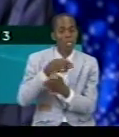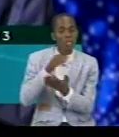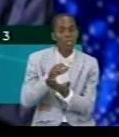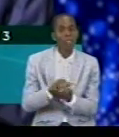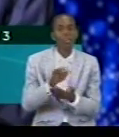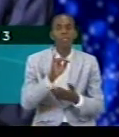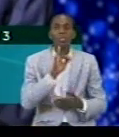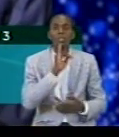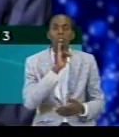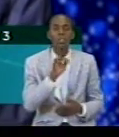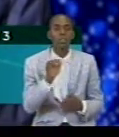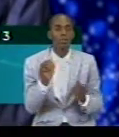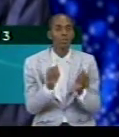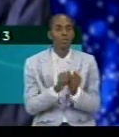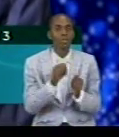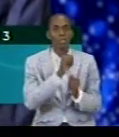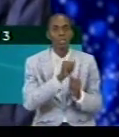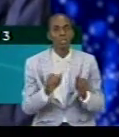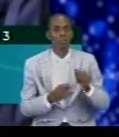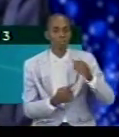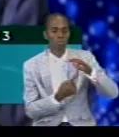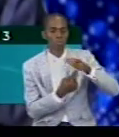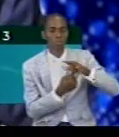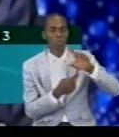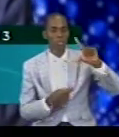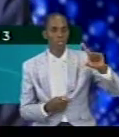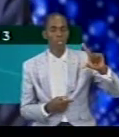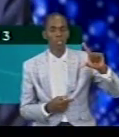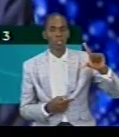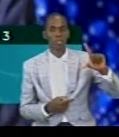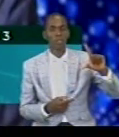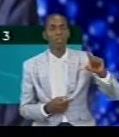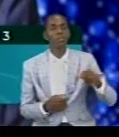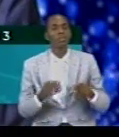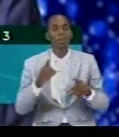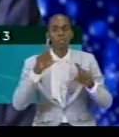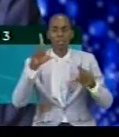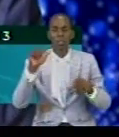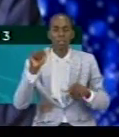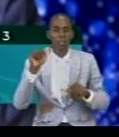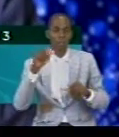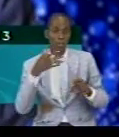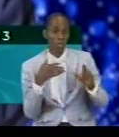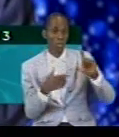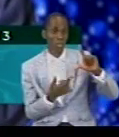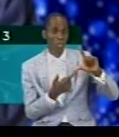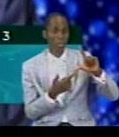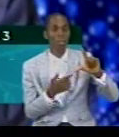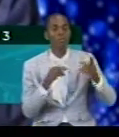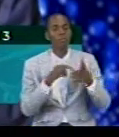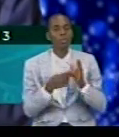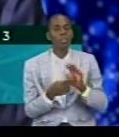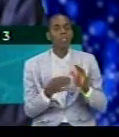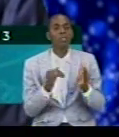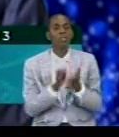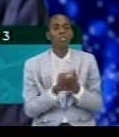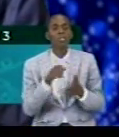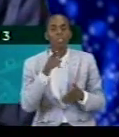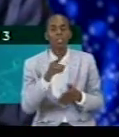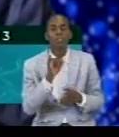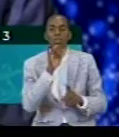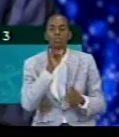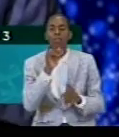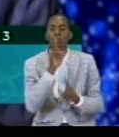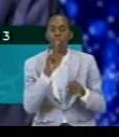with a capital letter. I mean, it's talking of a proper noun. It's talking of Christ, the Son of God. Behold, the Lamb of